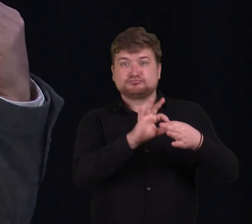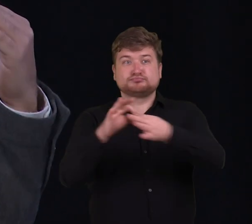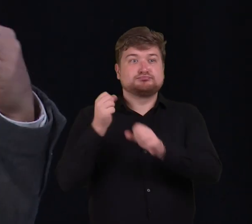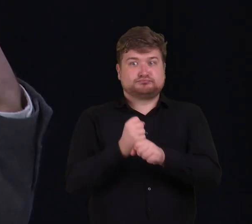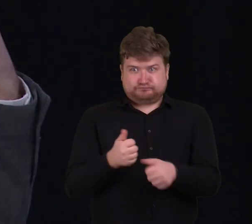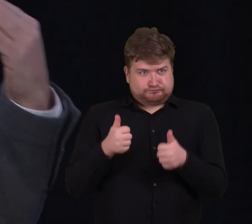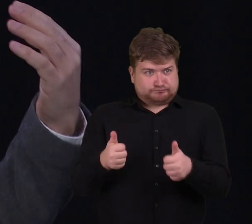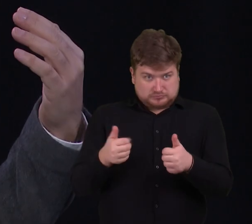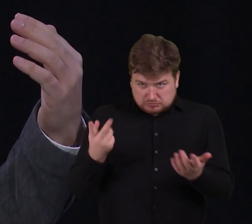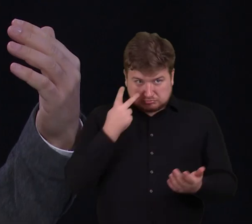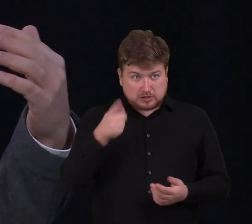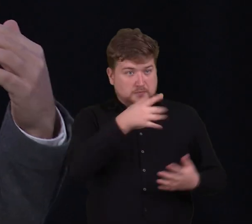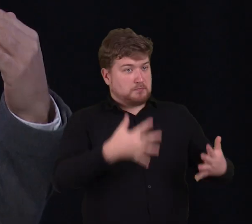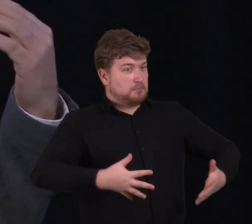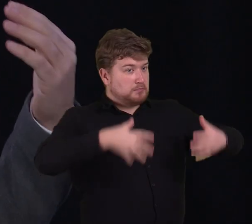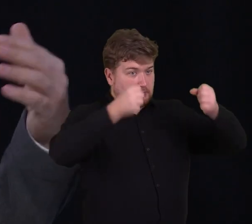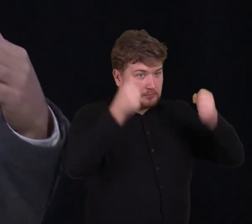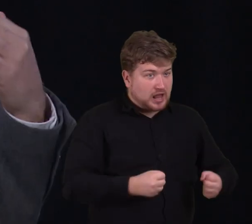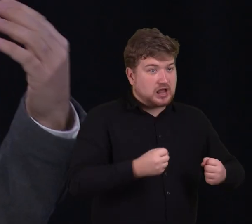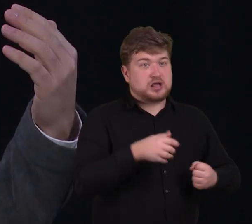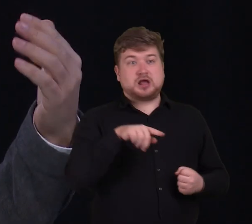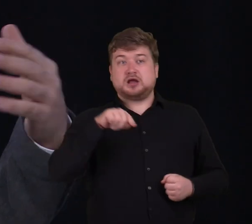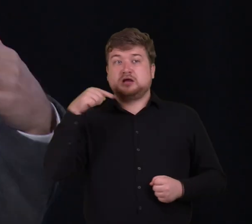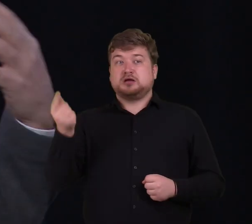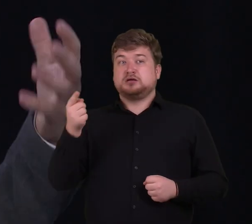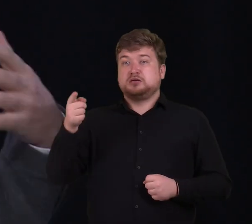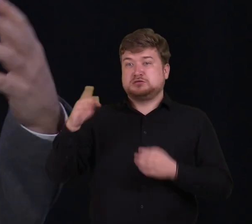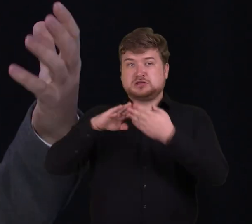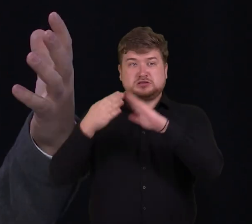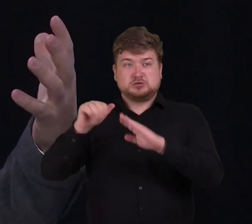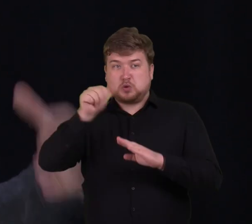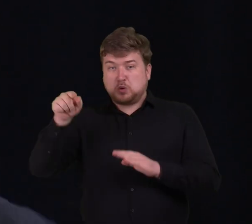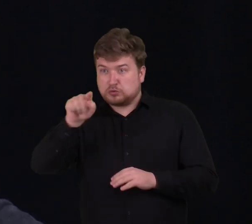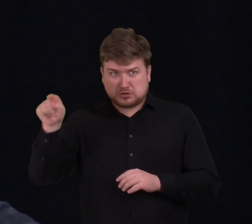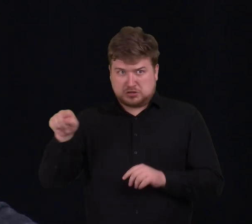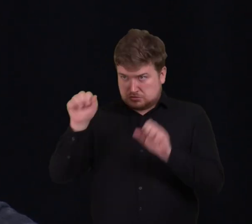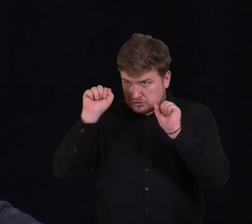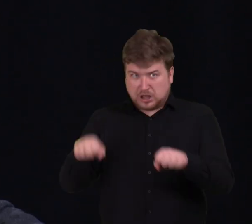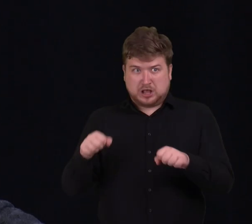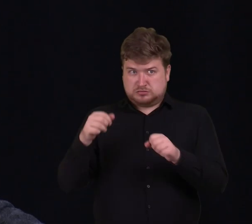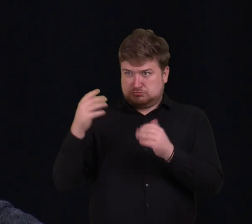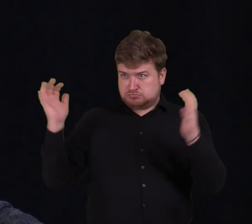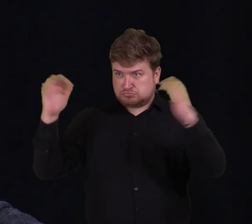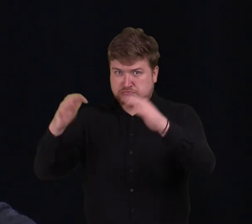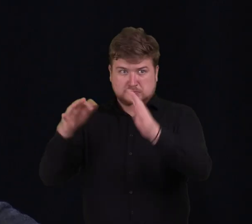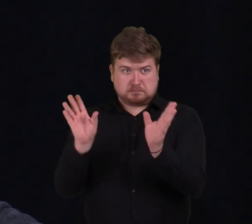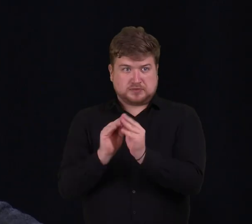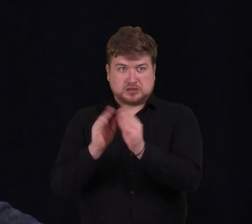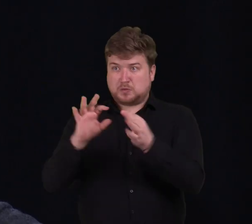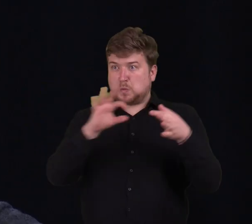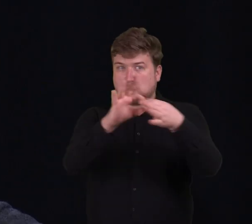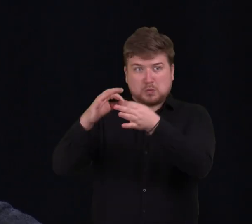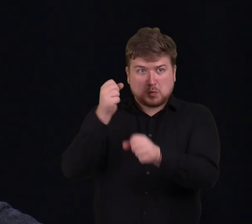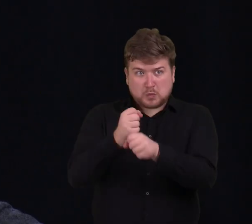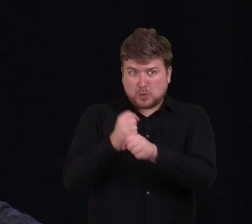like officially meetings or unofficially meetings? How are you working all together and elaborating maybe some